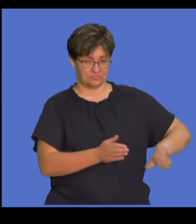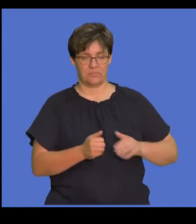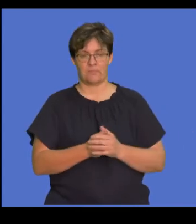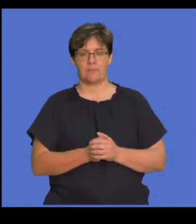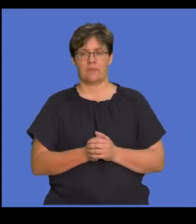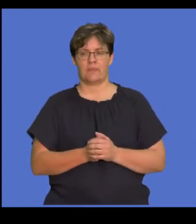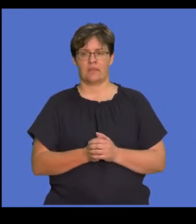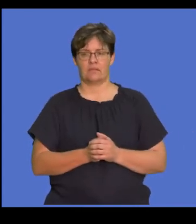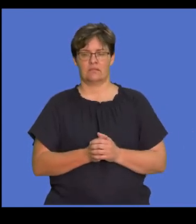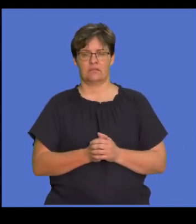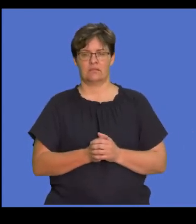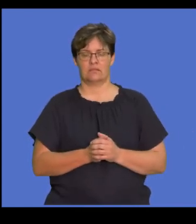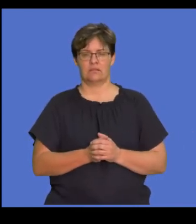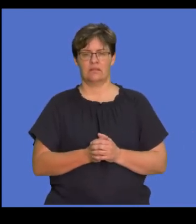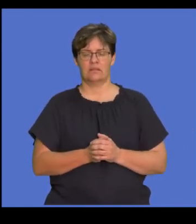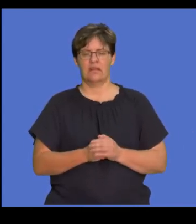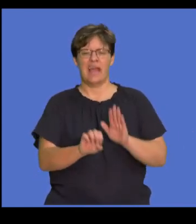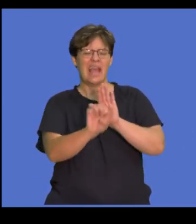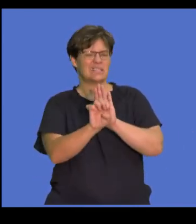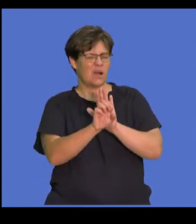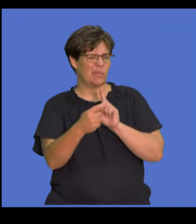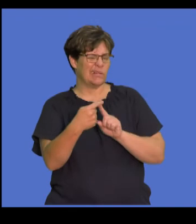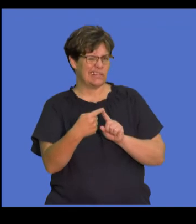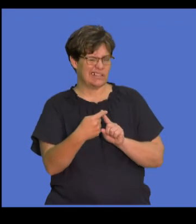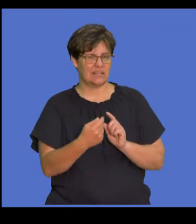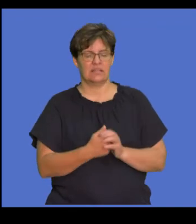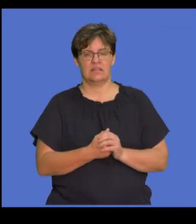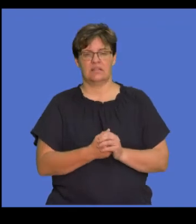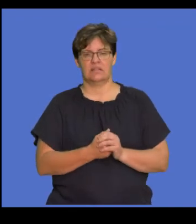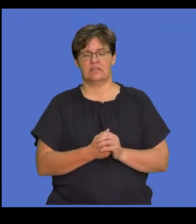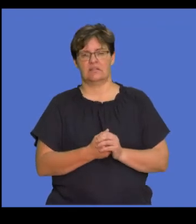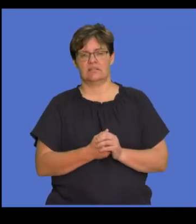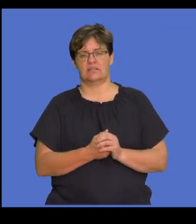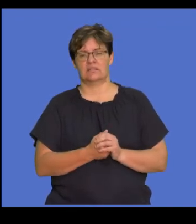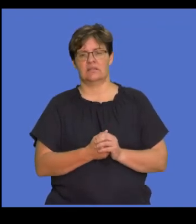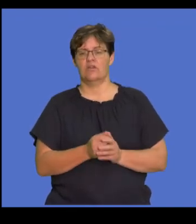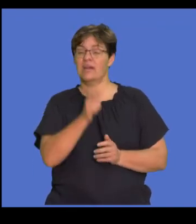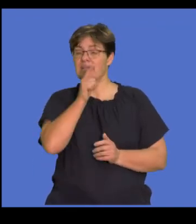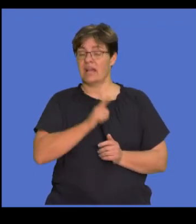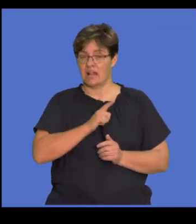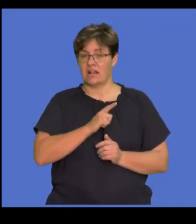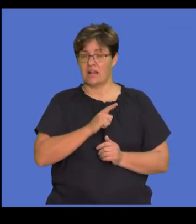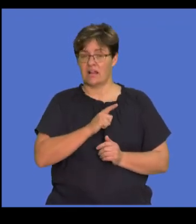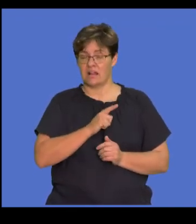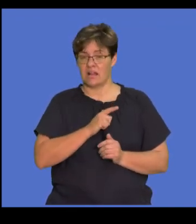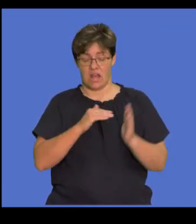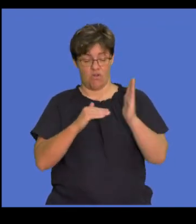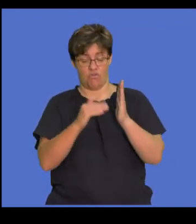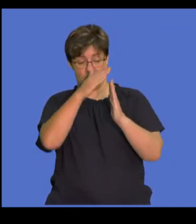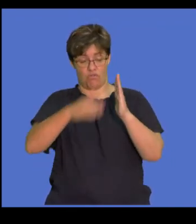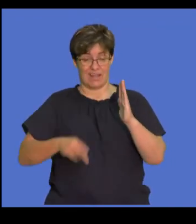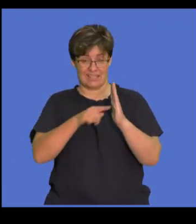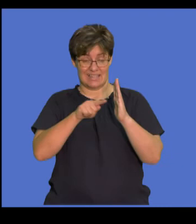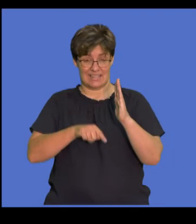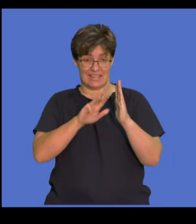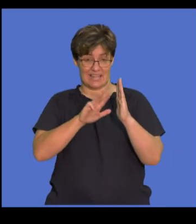Now, one example now that I will give you will be, if now they say to me a right-angled